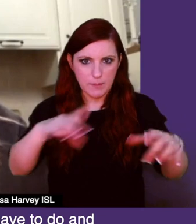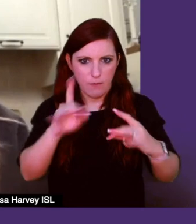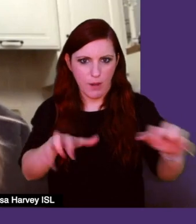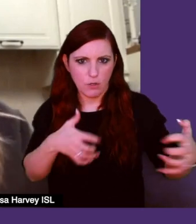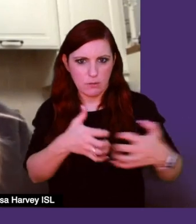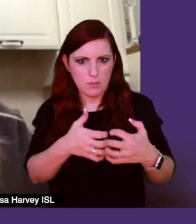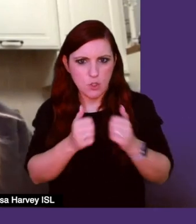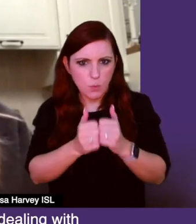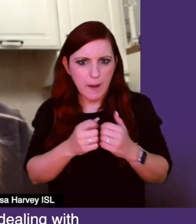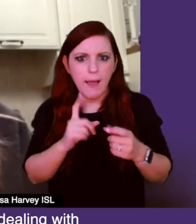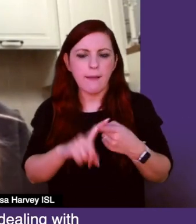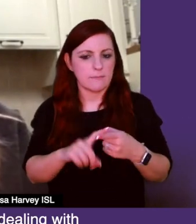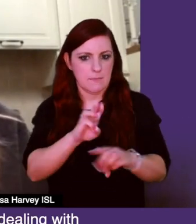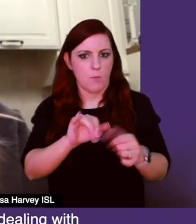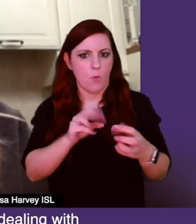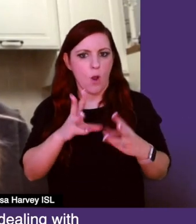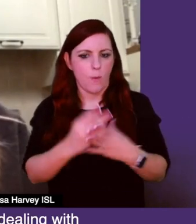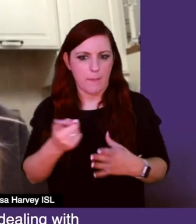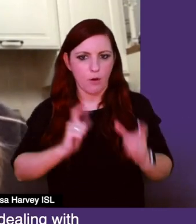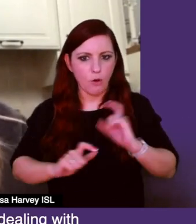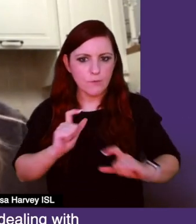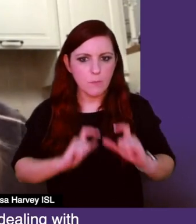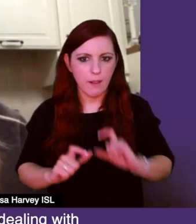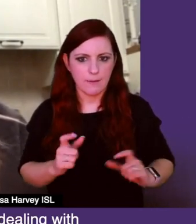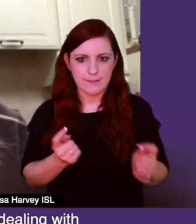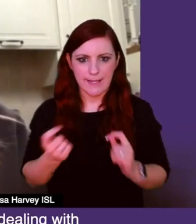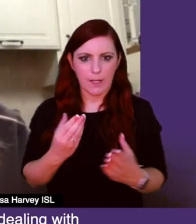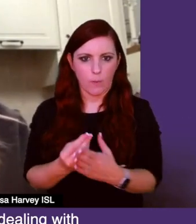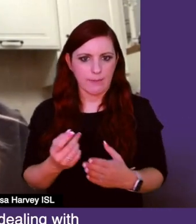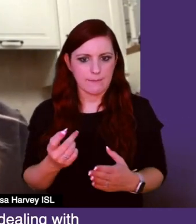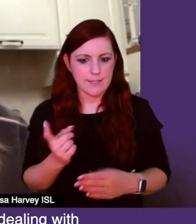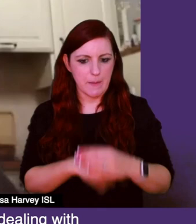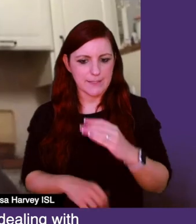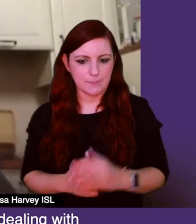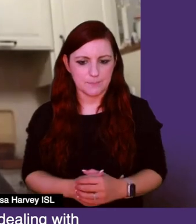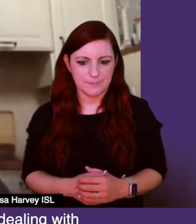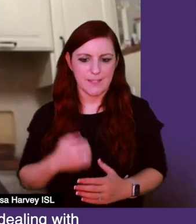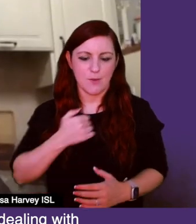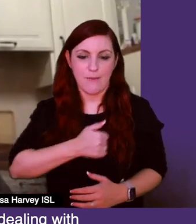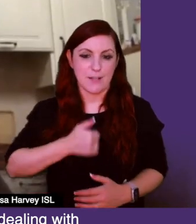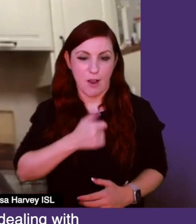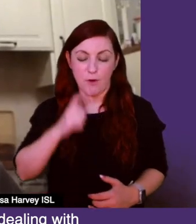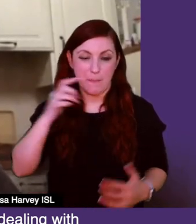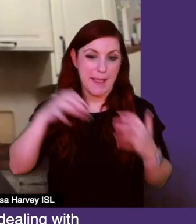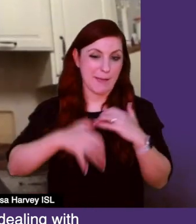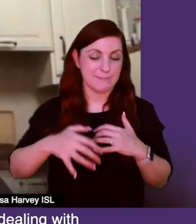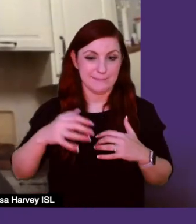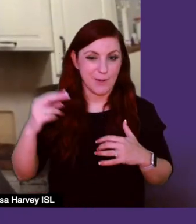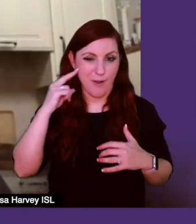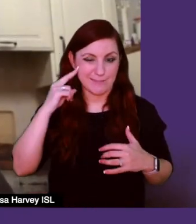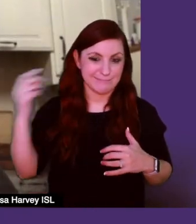suitable, and that the people working with me are actually comfortable with dealing with disability. So I'm very sorry for any of the mayhem that may